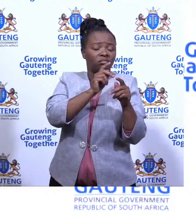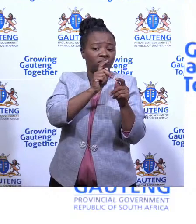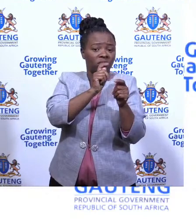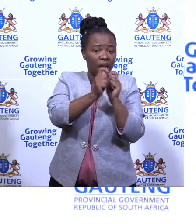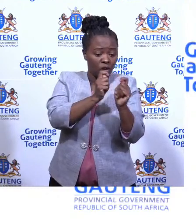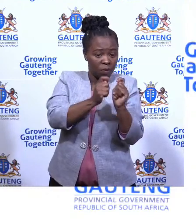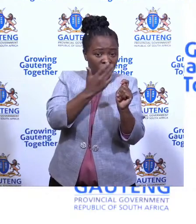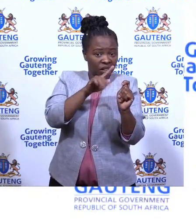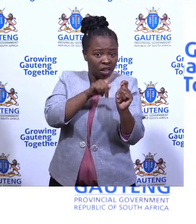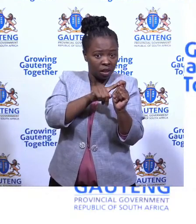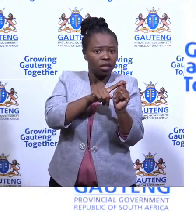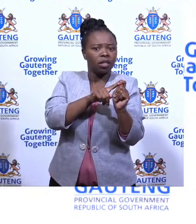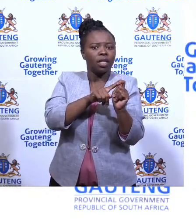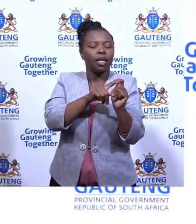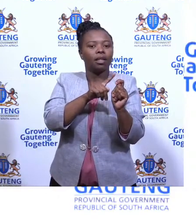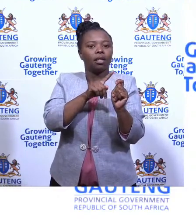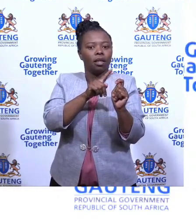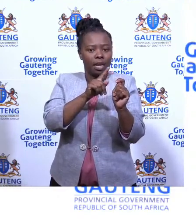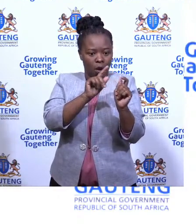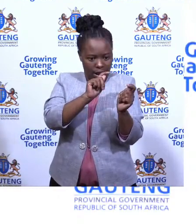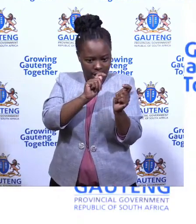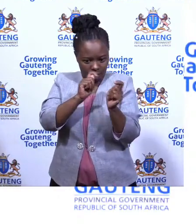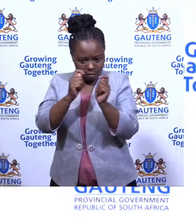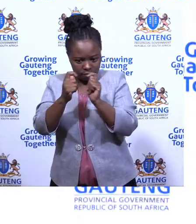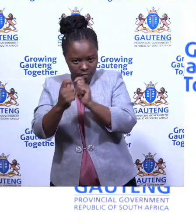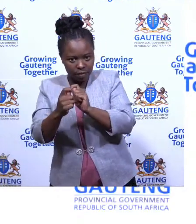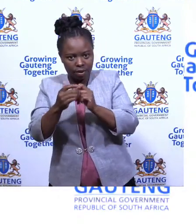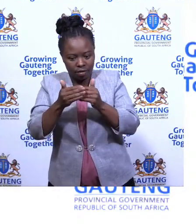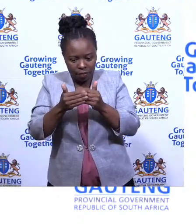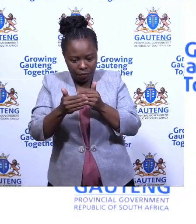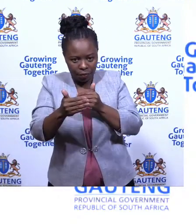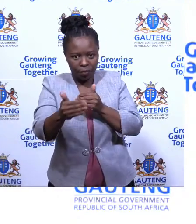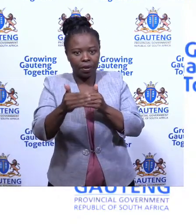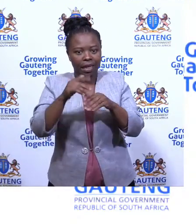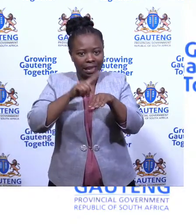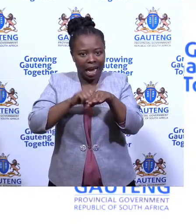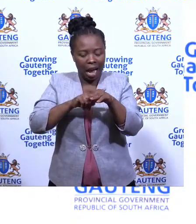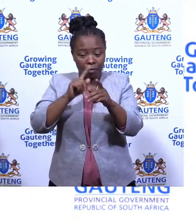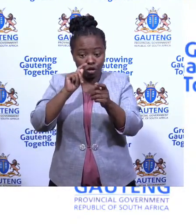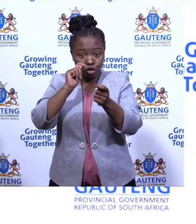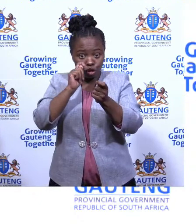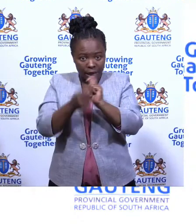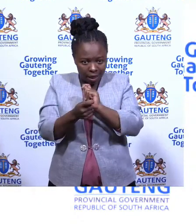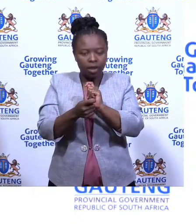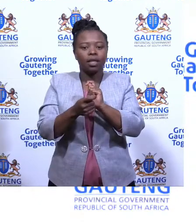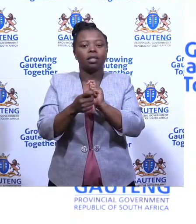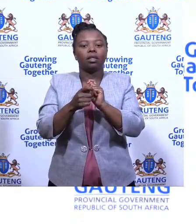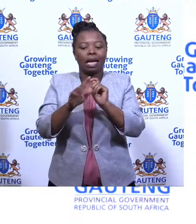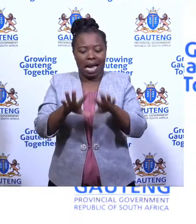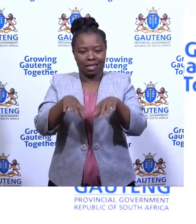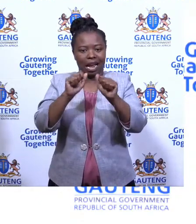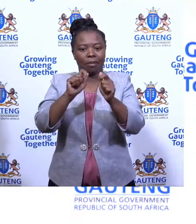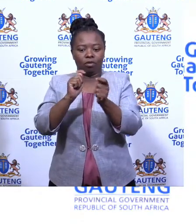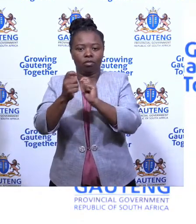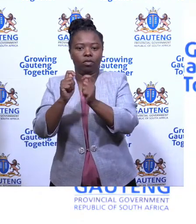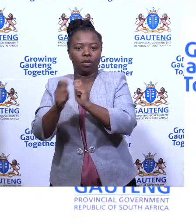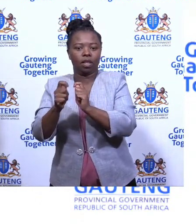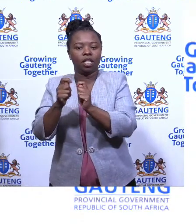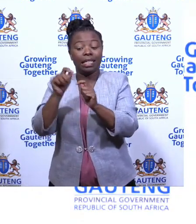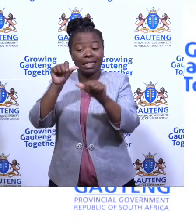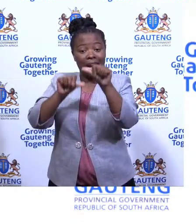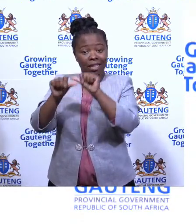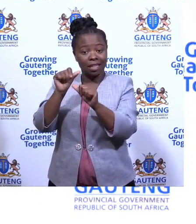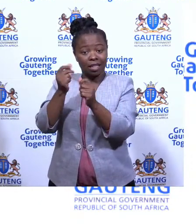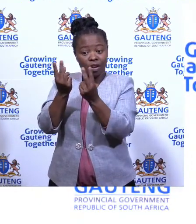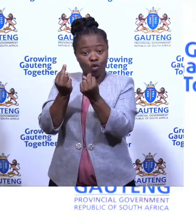March. We must continue to adapt as the situation changes, and as the scientists bring new information,